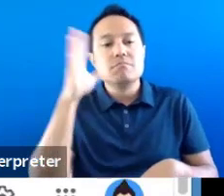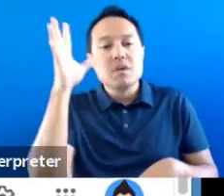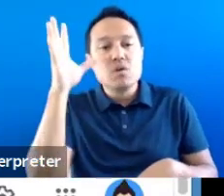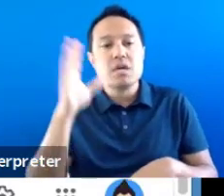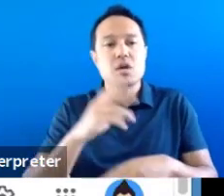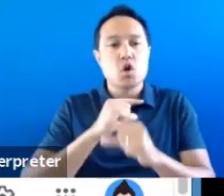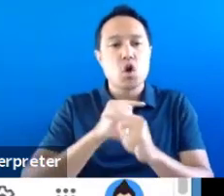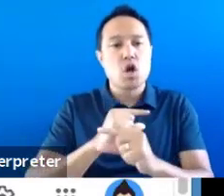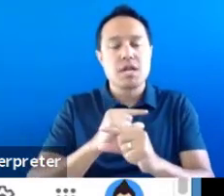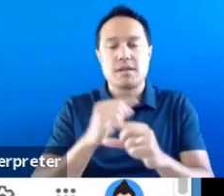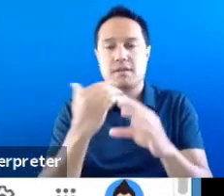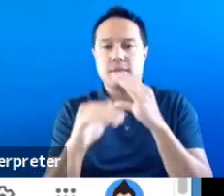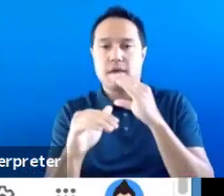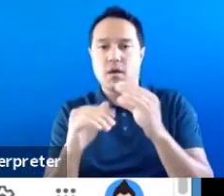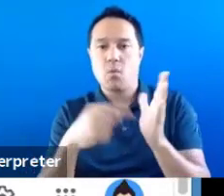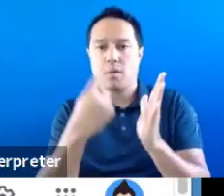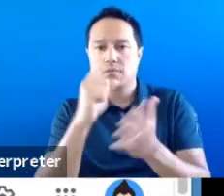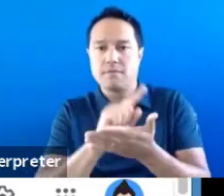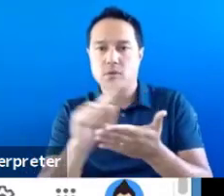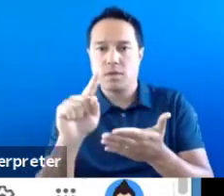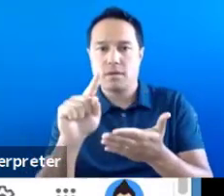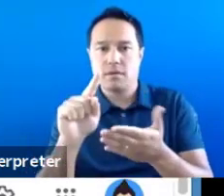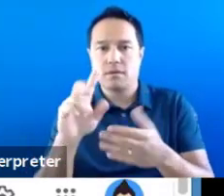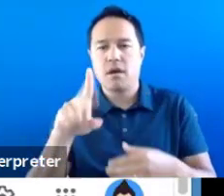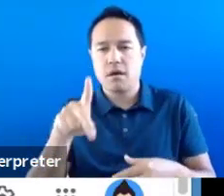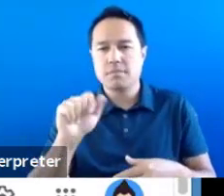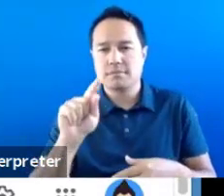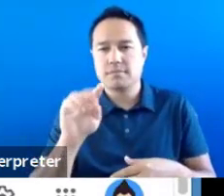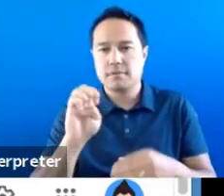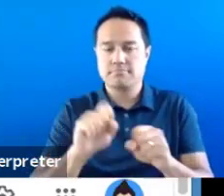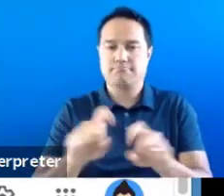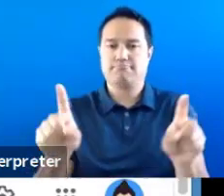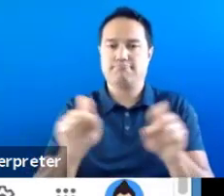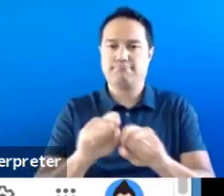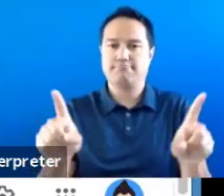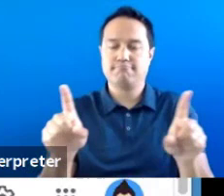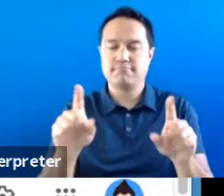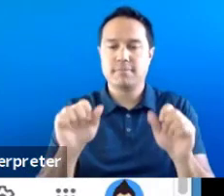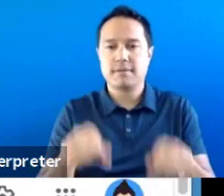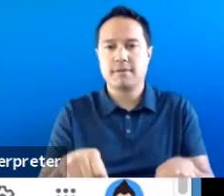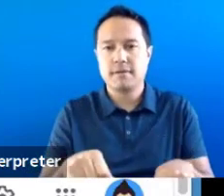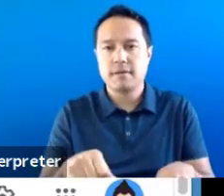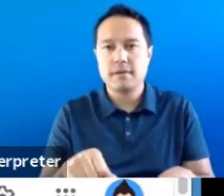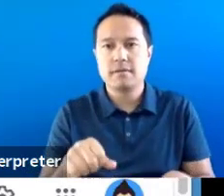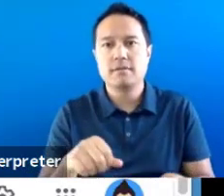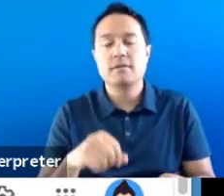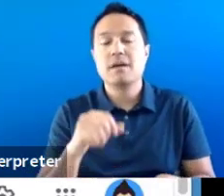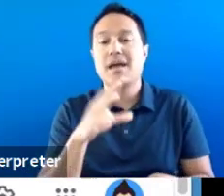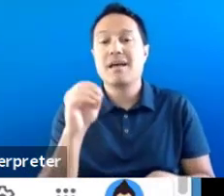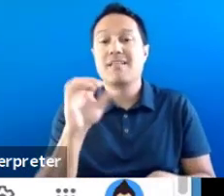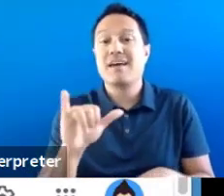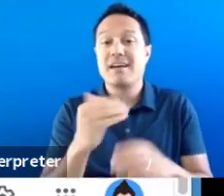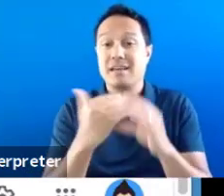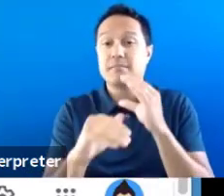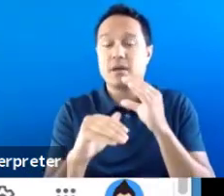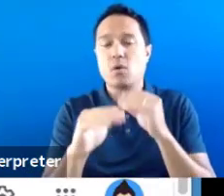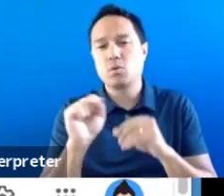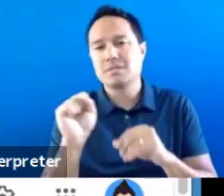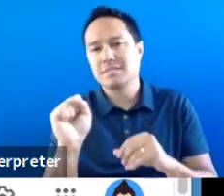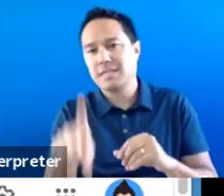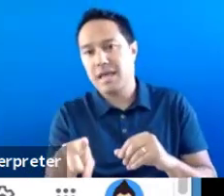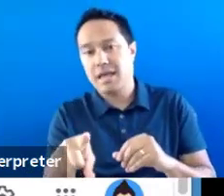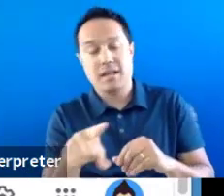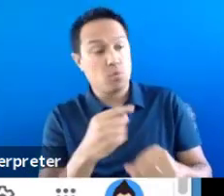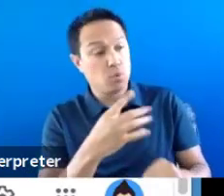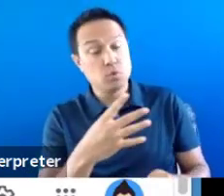They have to opt in. You put their email in, they get an email that says, would you like to get alerts? And they have to opt in and get it.